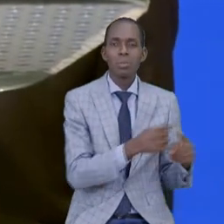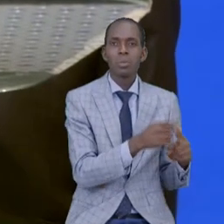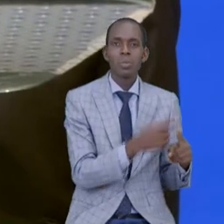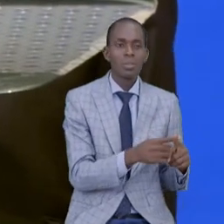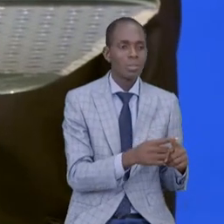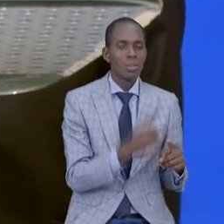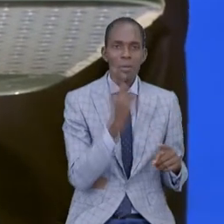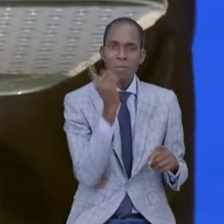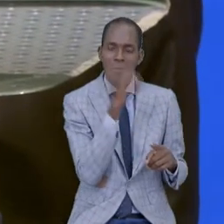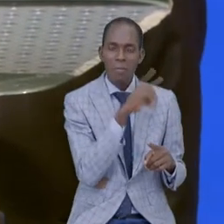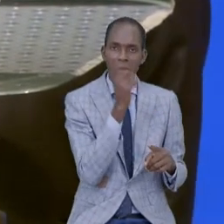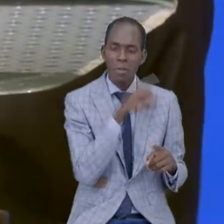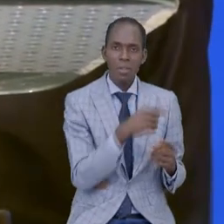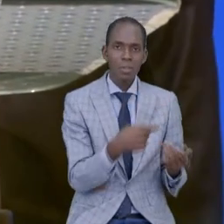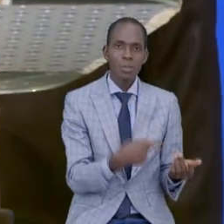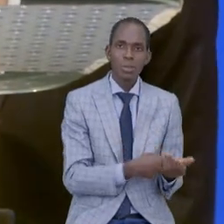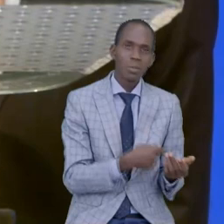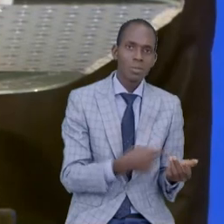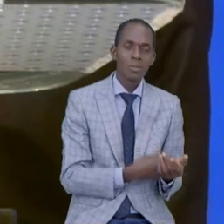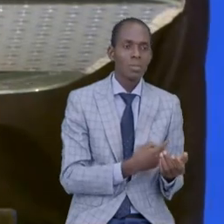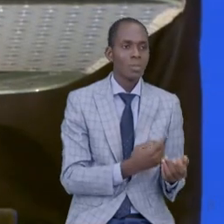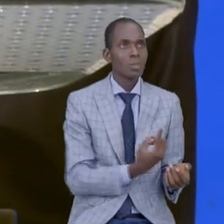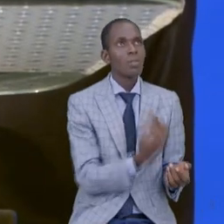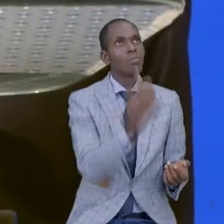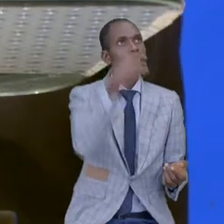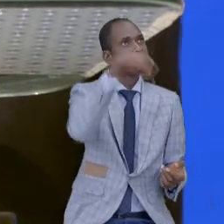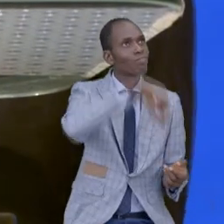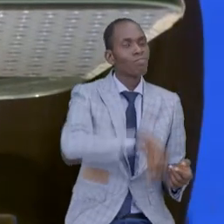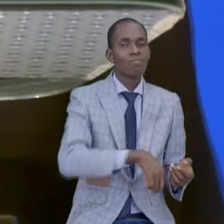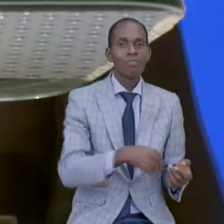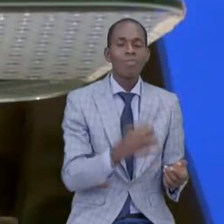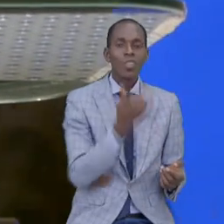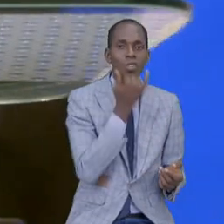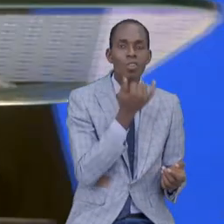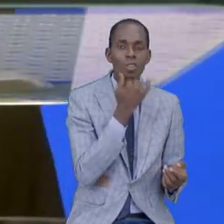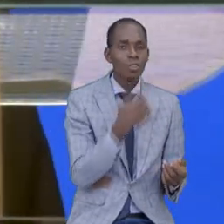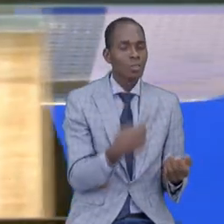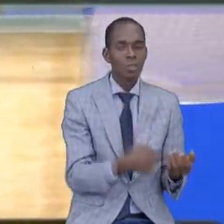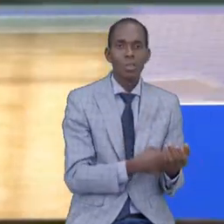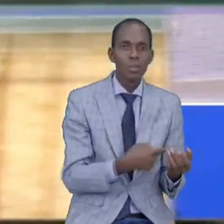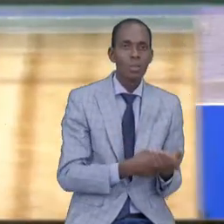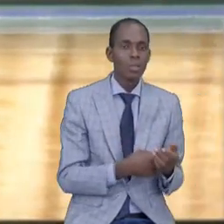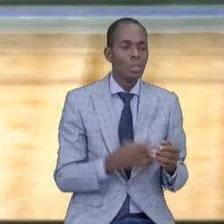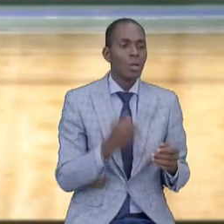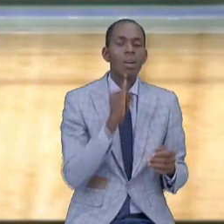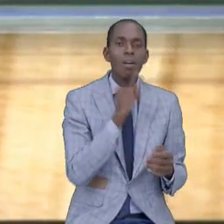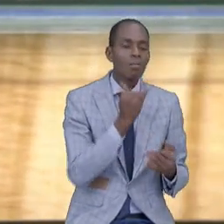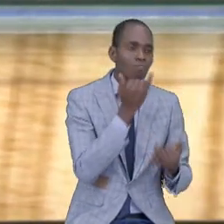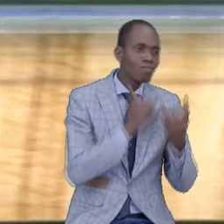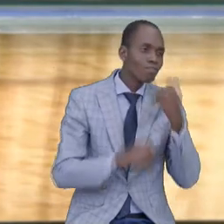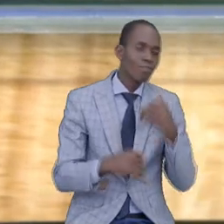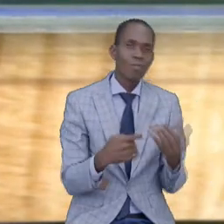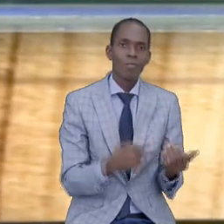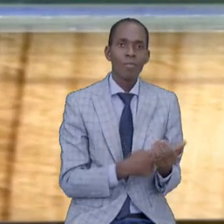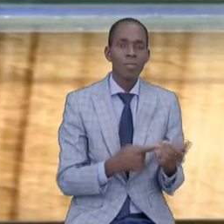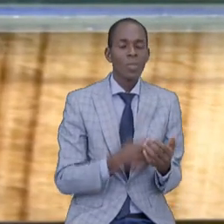Perverted gospel, upside down gospel, a derailed gospel. He said,